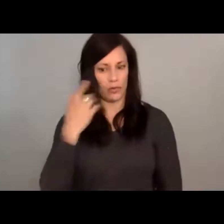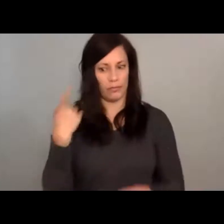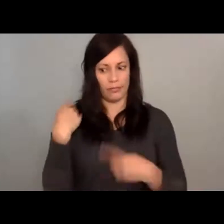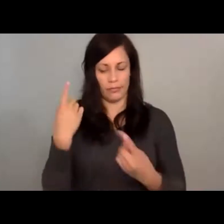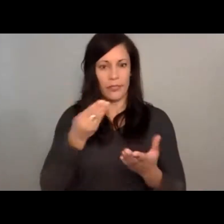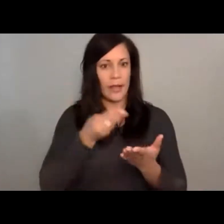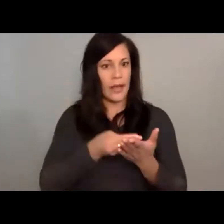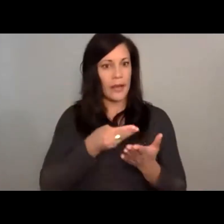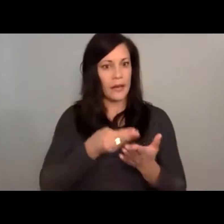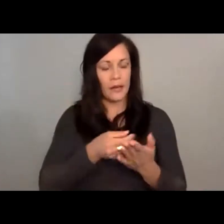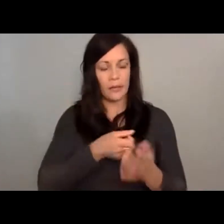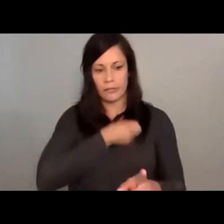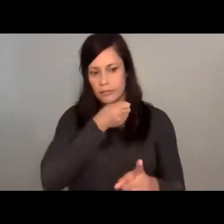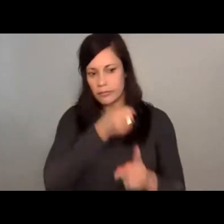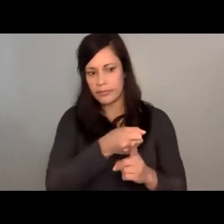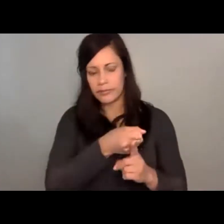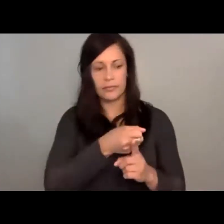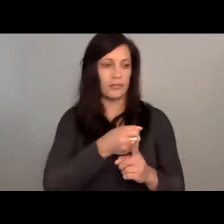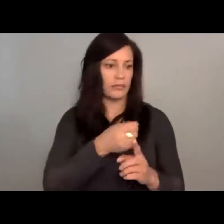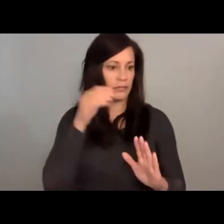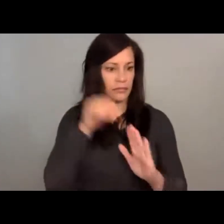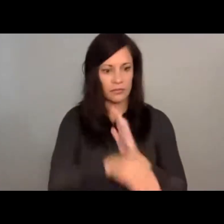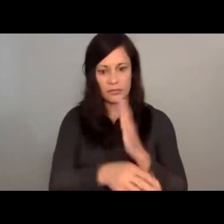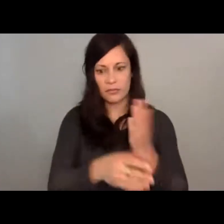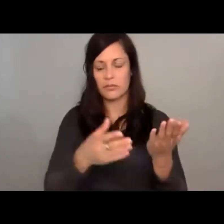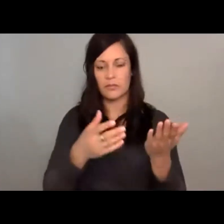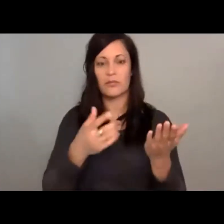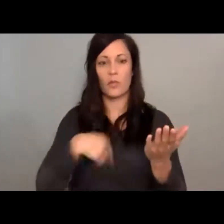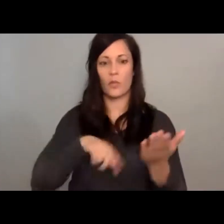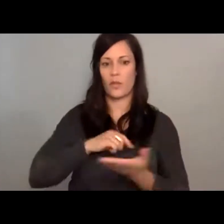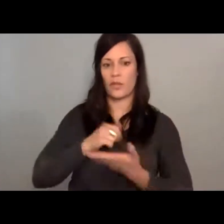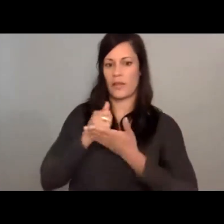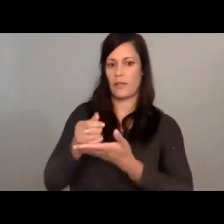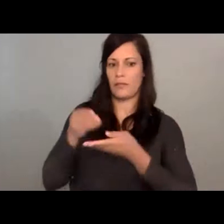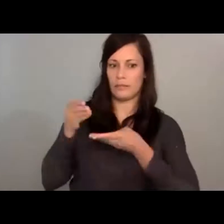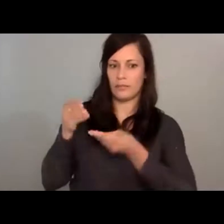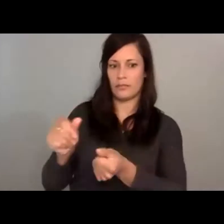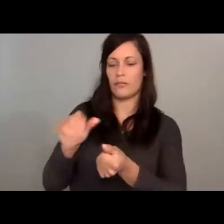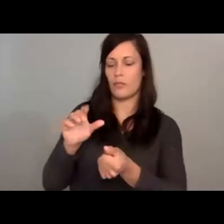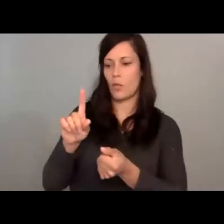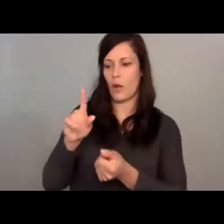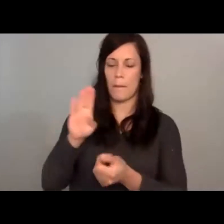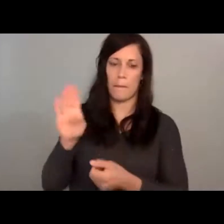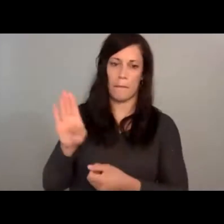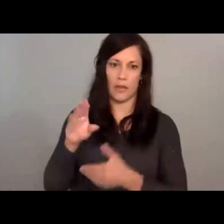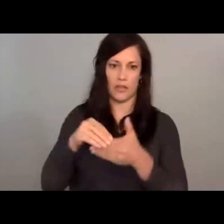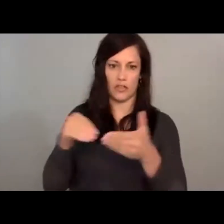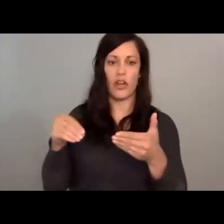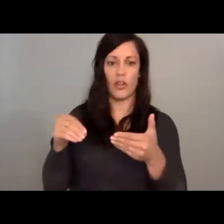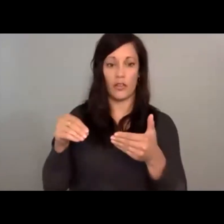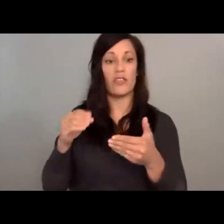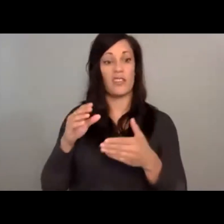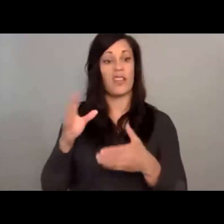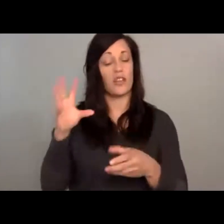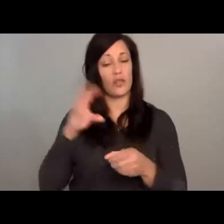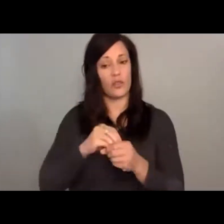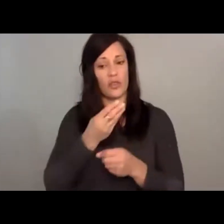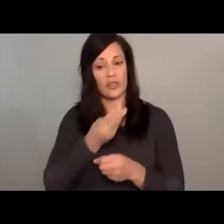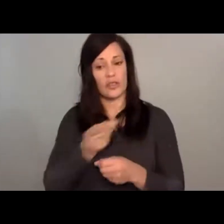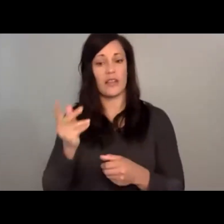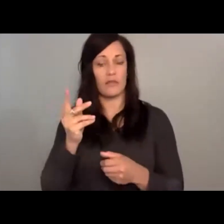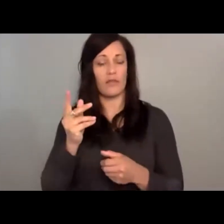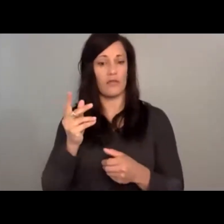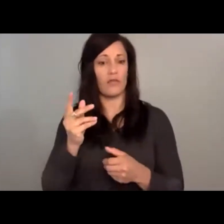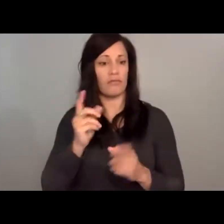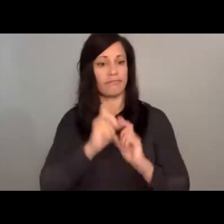caused by COVID-19, we've provided more than $1 billion in response funding, including several rounds of emergency relief for